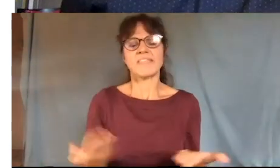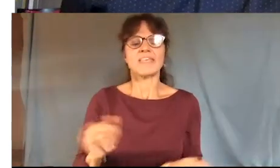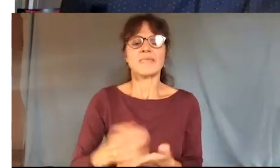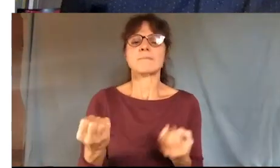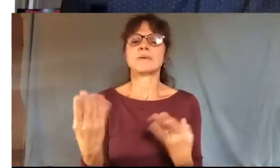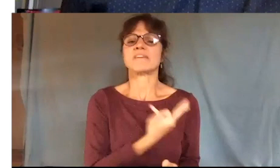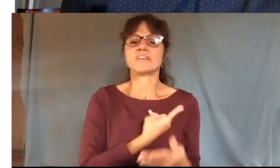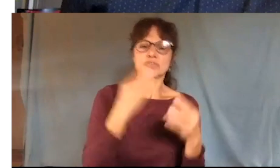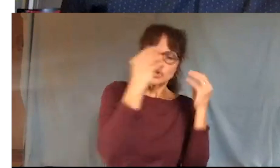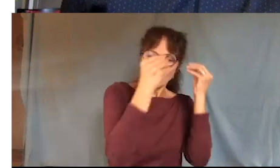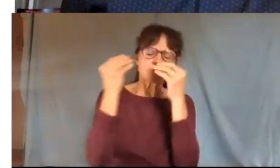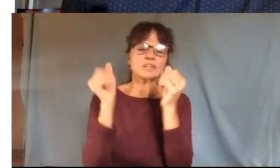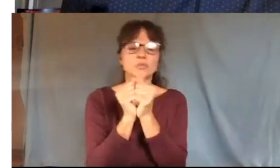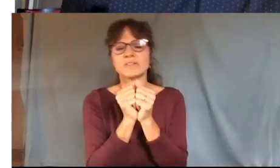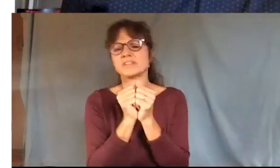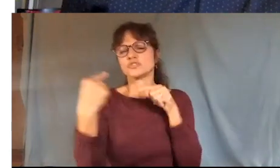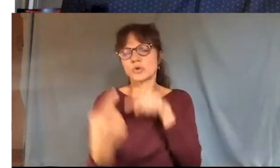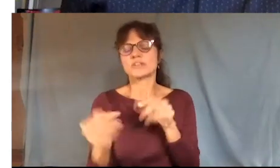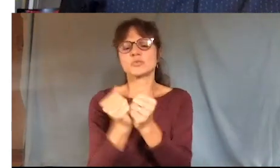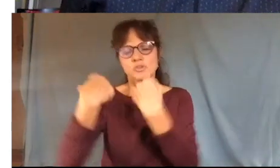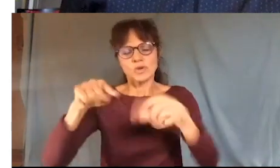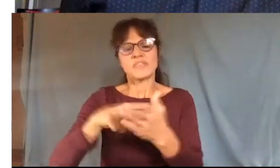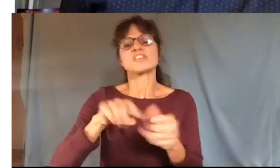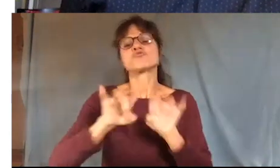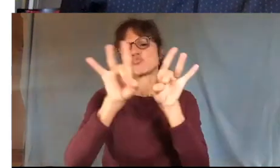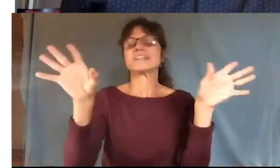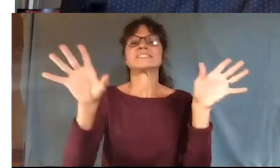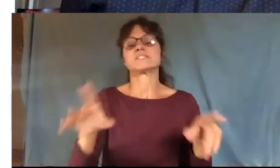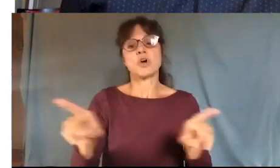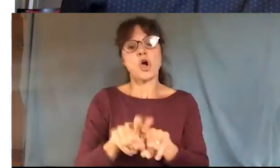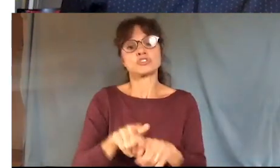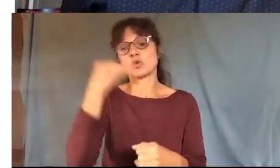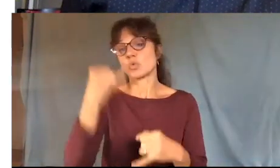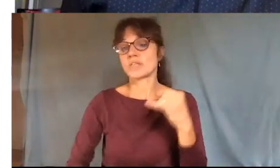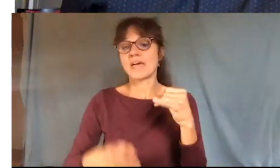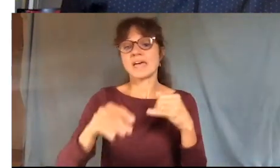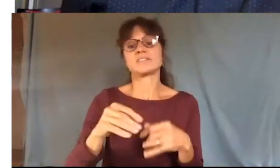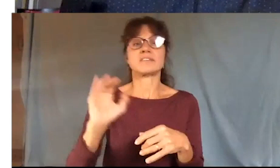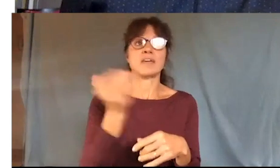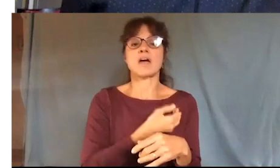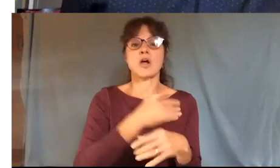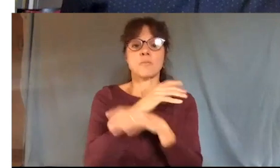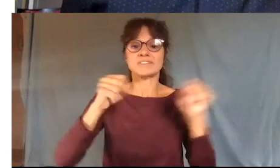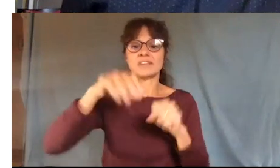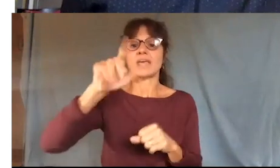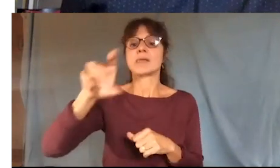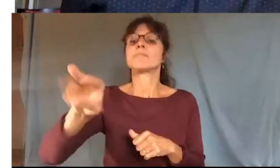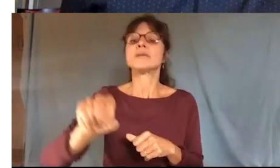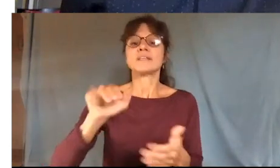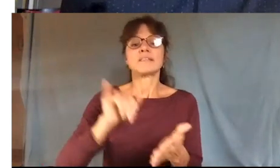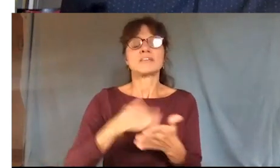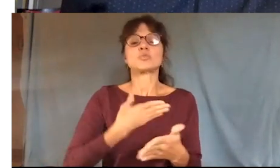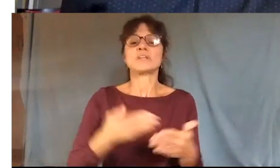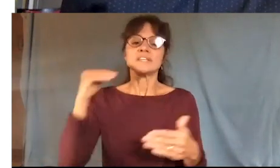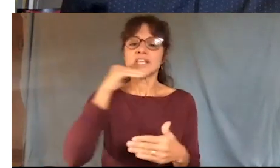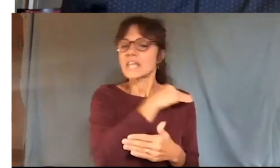are grappling with during the COVID-19 crisis? And the last, an administration that's willing to lie and politicize science jeopardizes